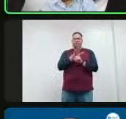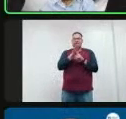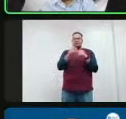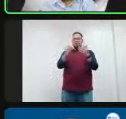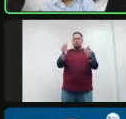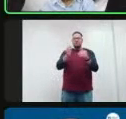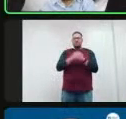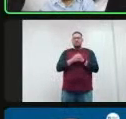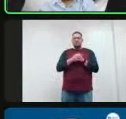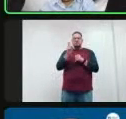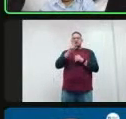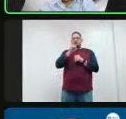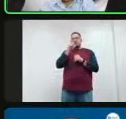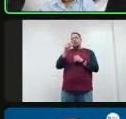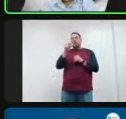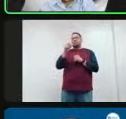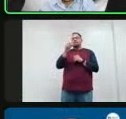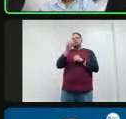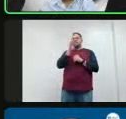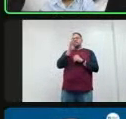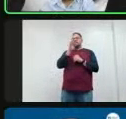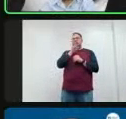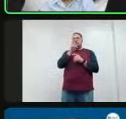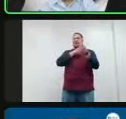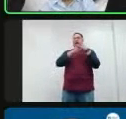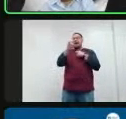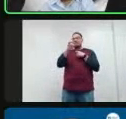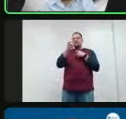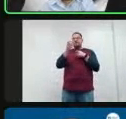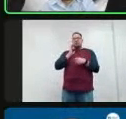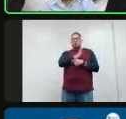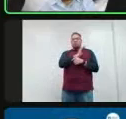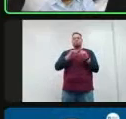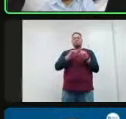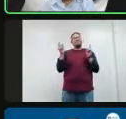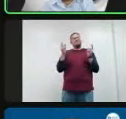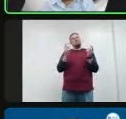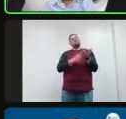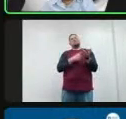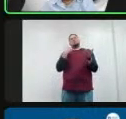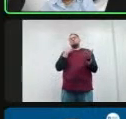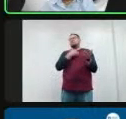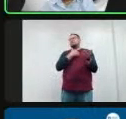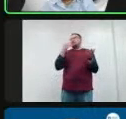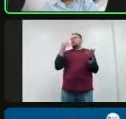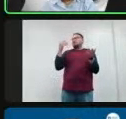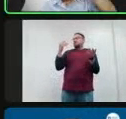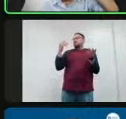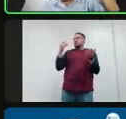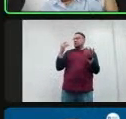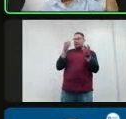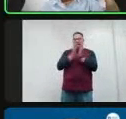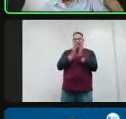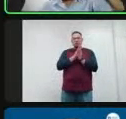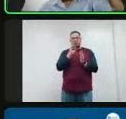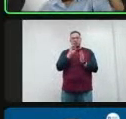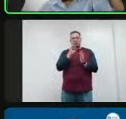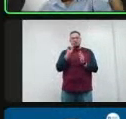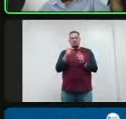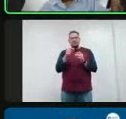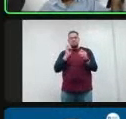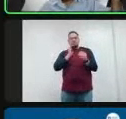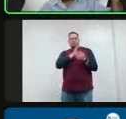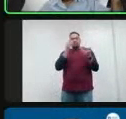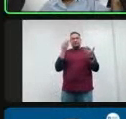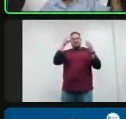not be speaking on behalf of the board. But sometimes we are asked questions once the board has already decided it's in the